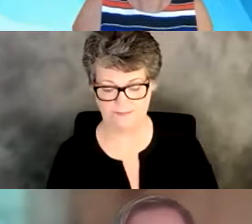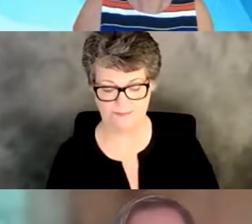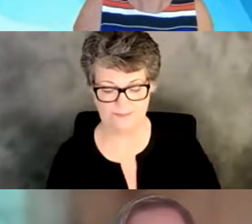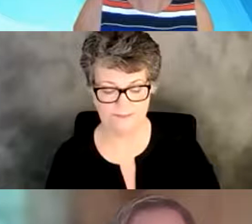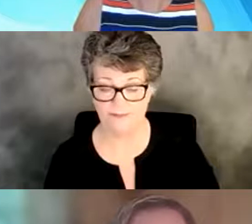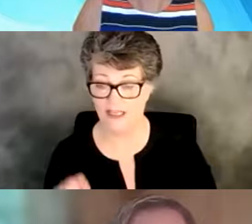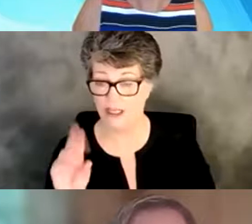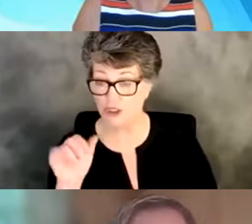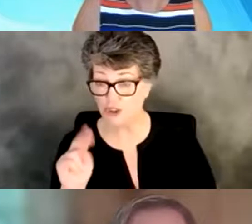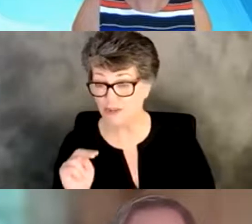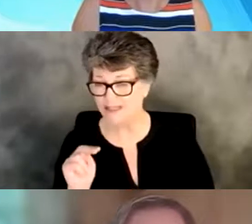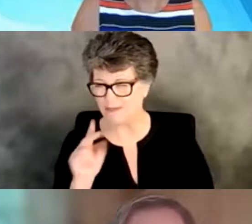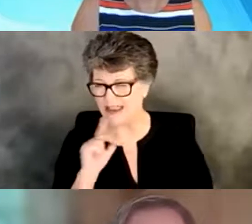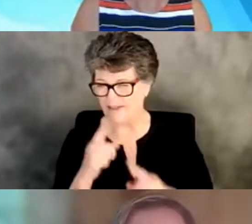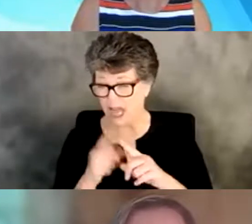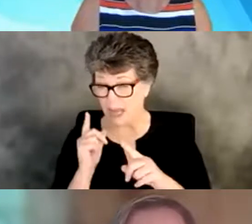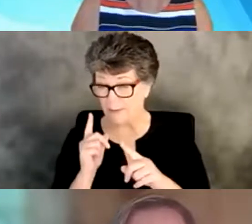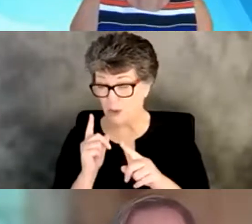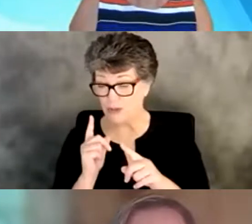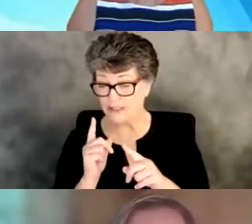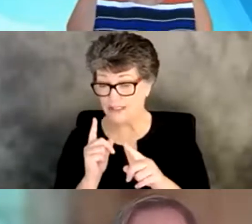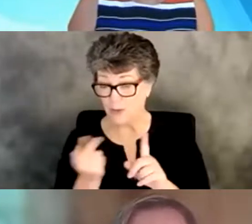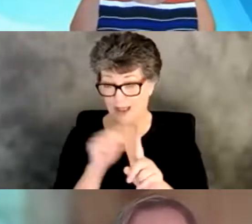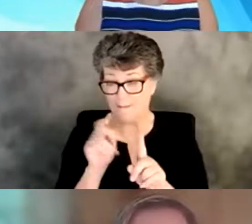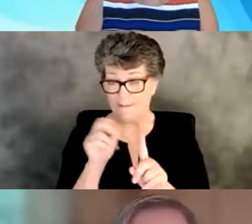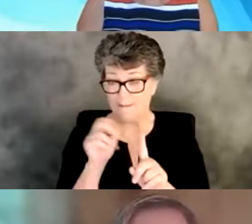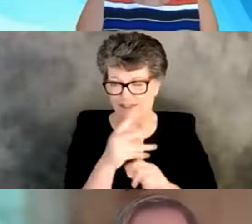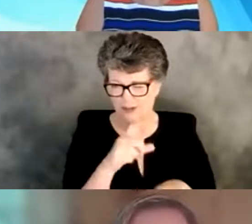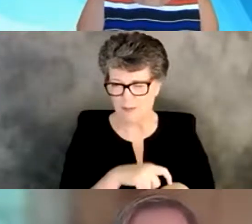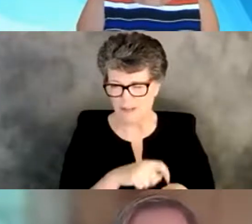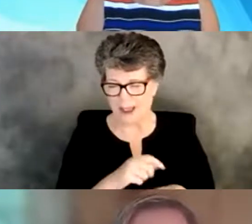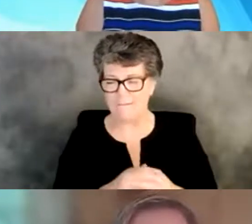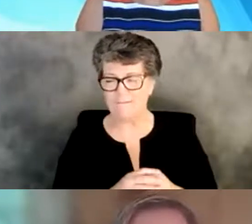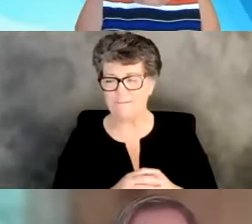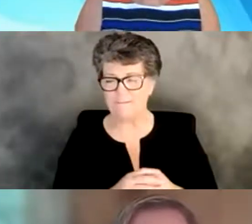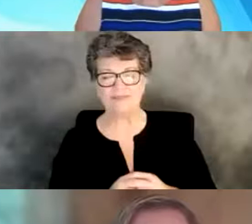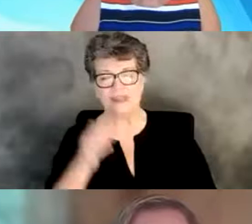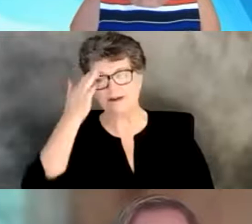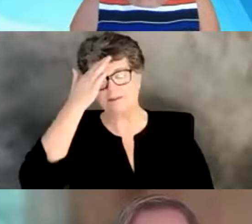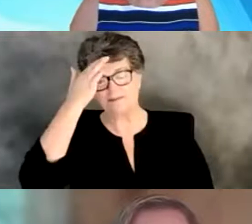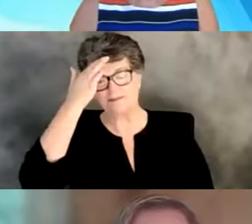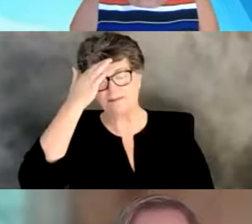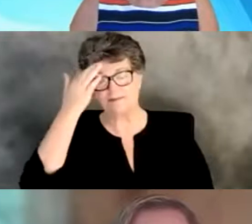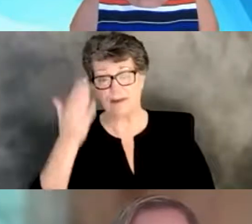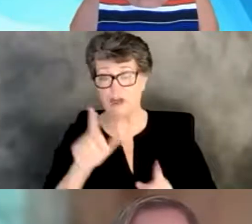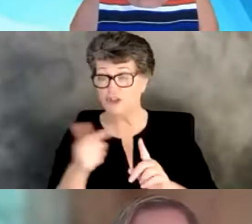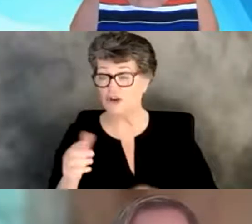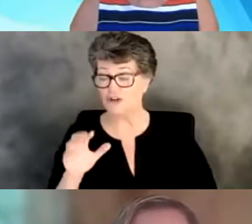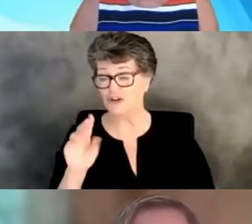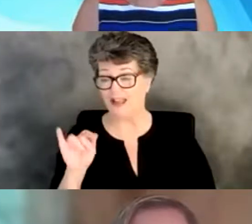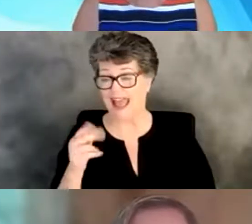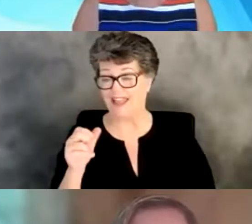Susan, you may need to unmute and we can always swing back around to give you a little more time. Maybe we can turn to Kathleen